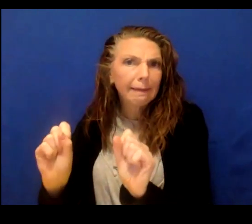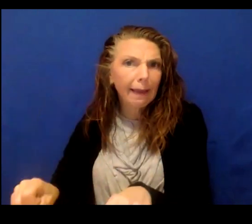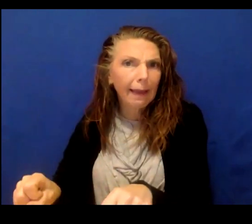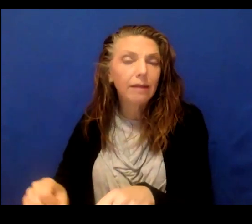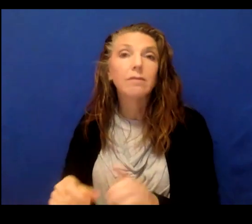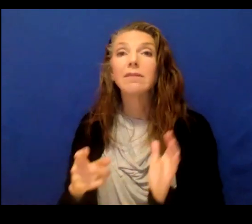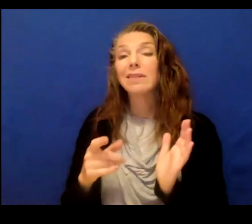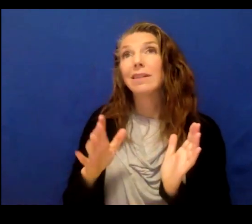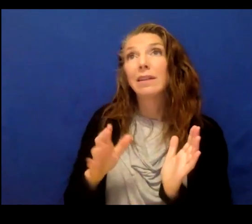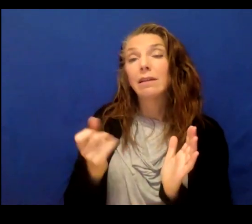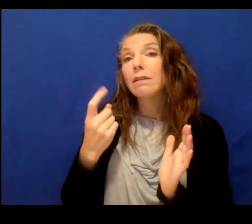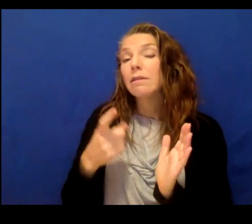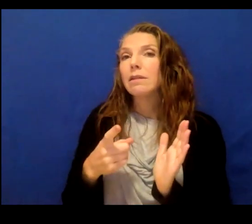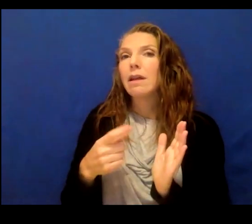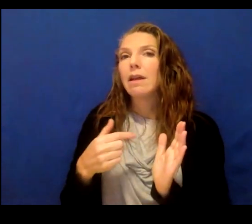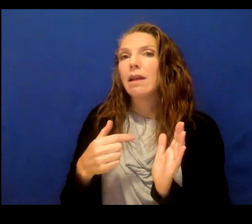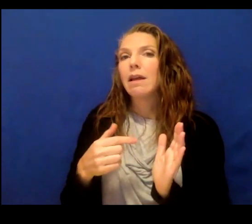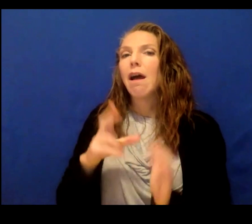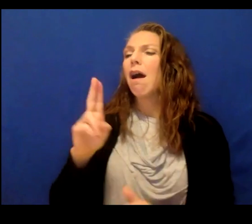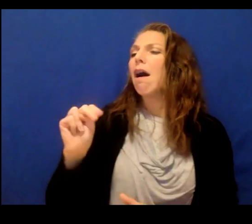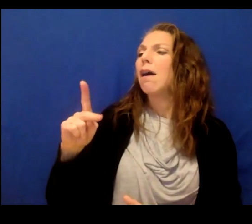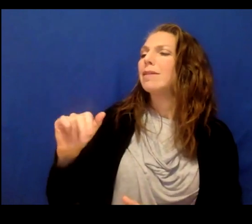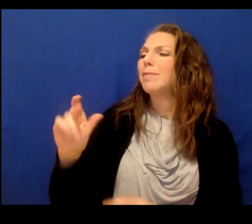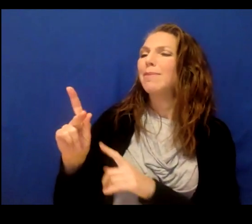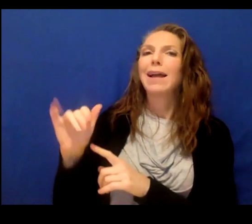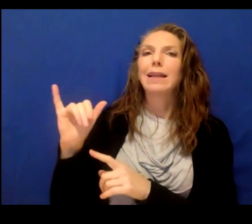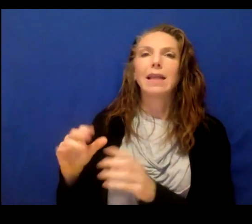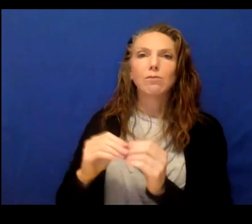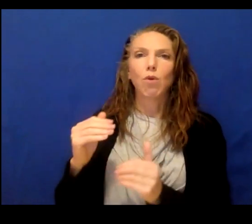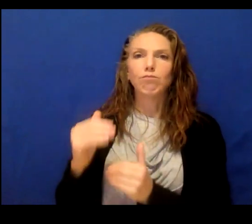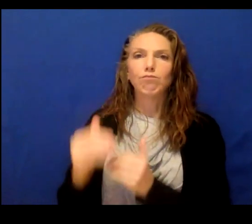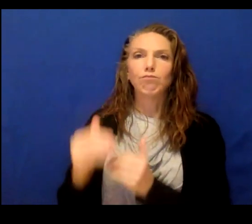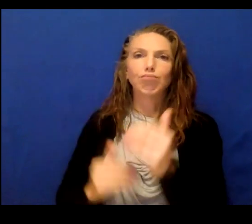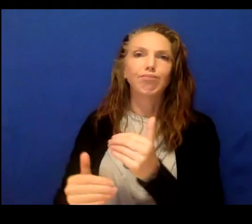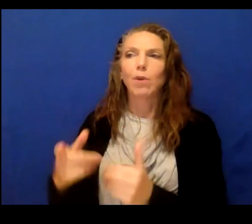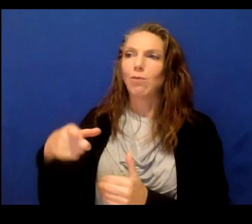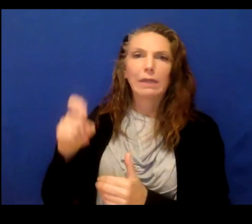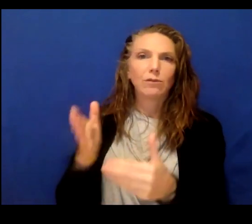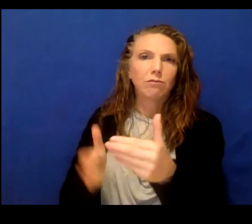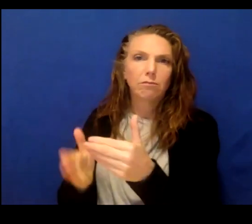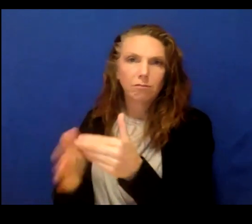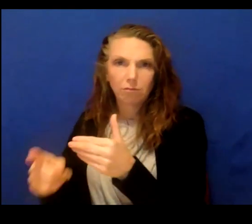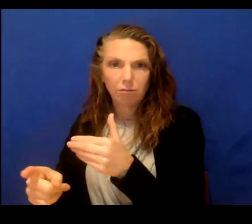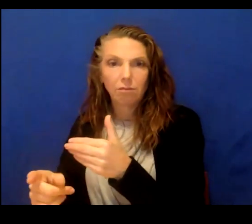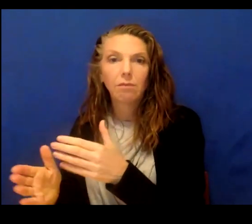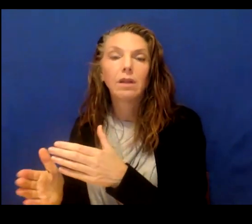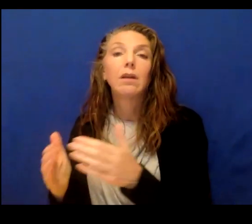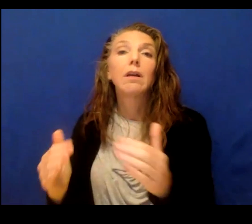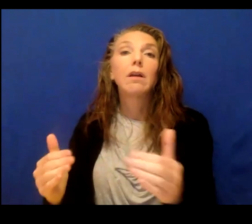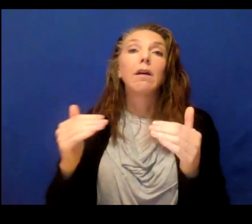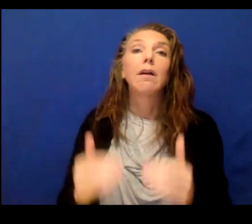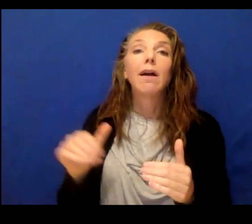and sometimes I would say unpack is more of like a procedure, just something that we kind of need to get done. And then other